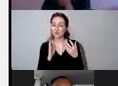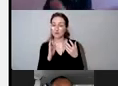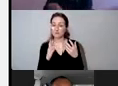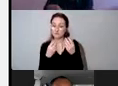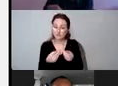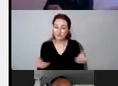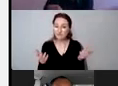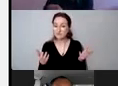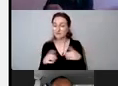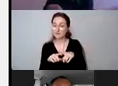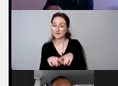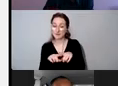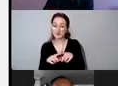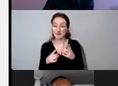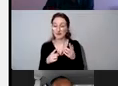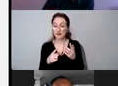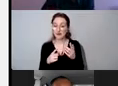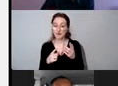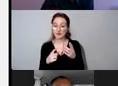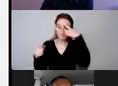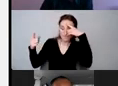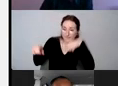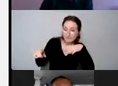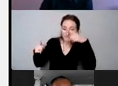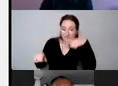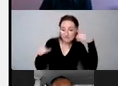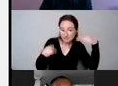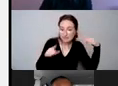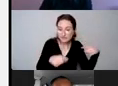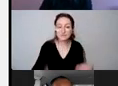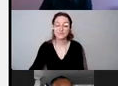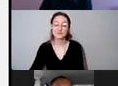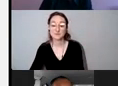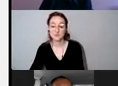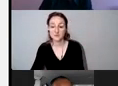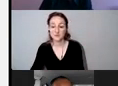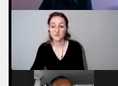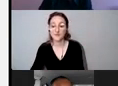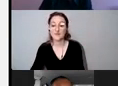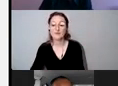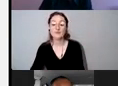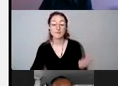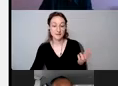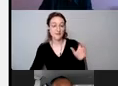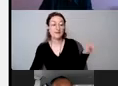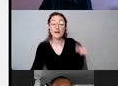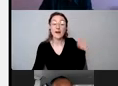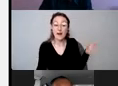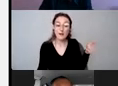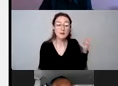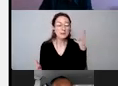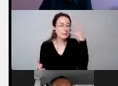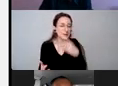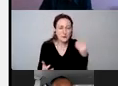according to the consensus of between the people. And the other beautiful projects of